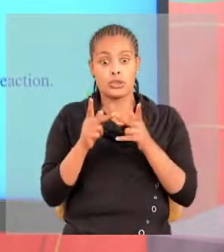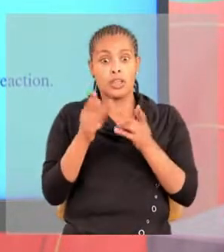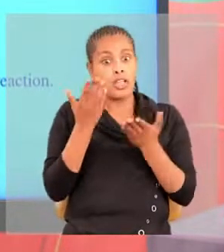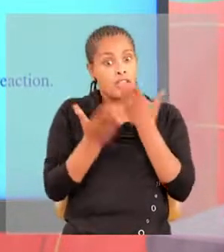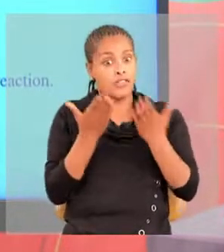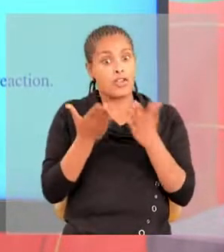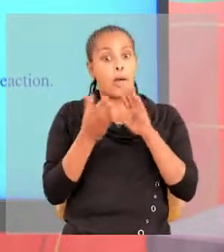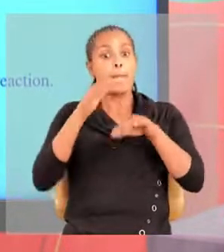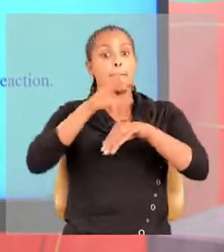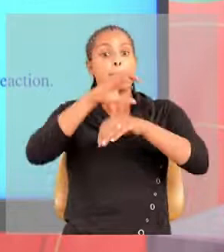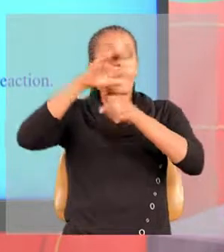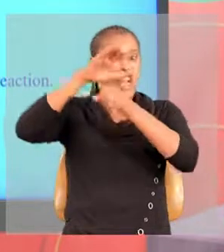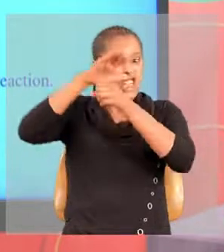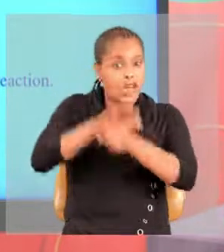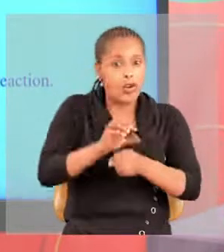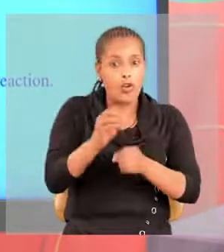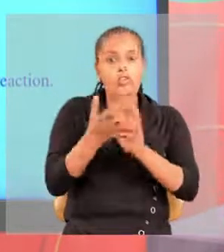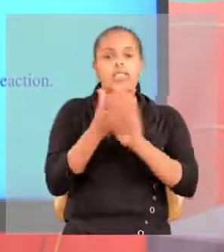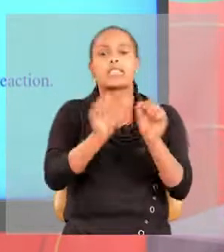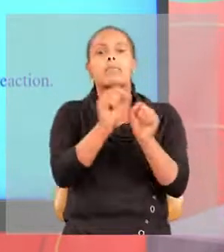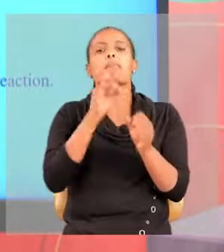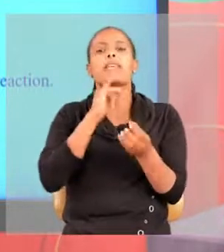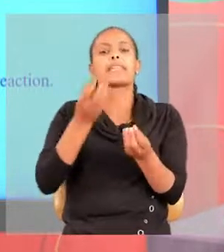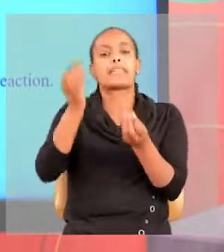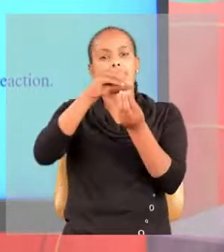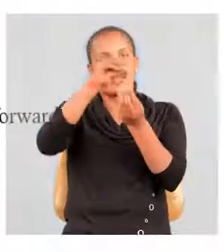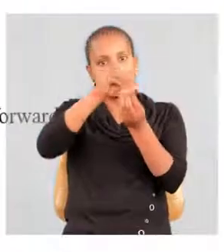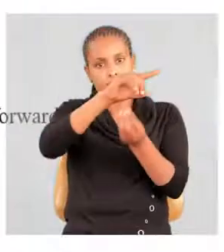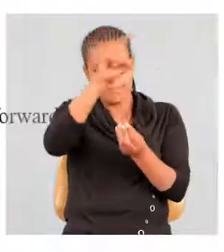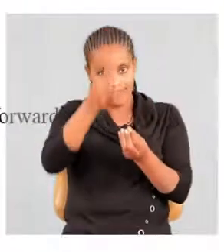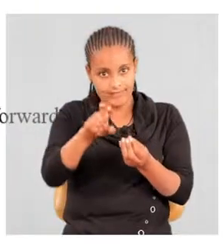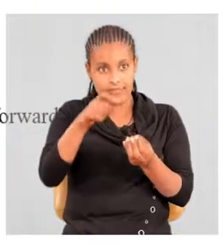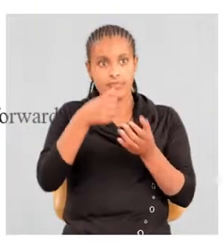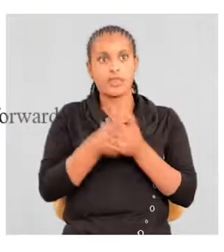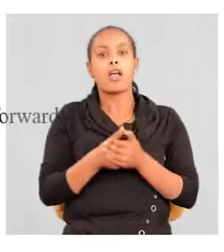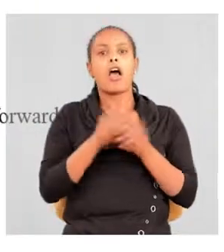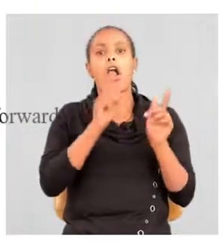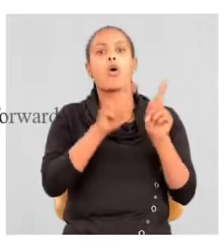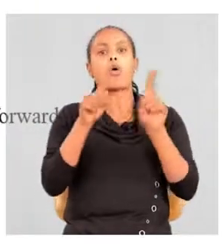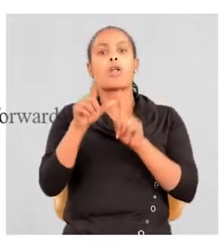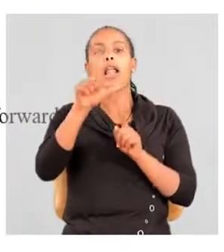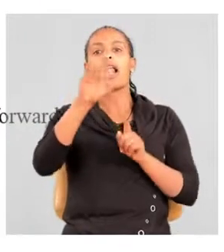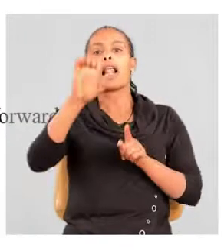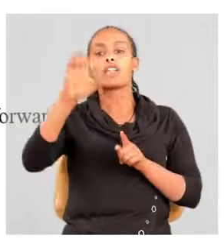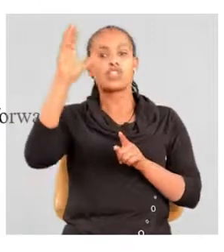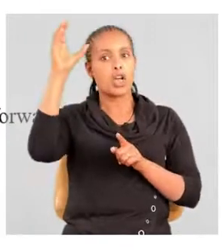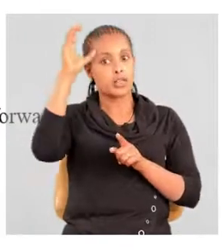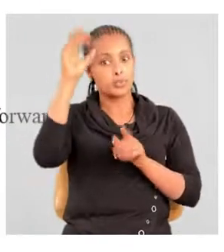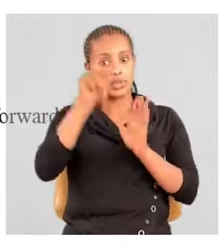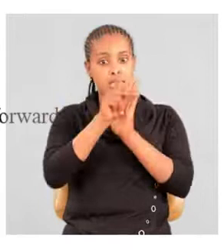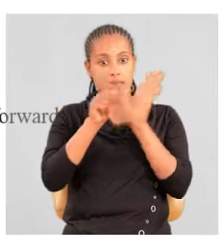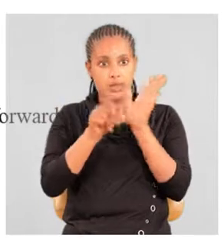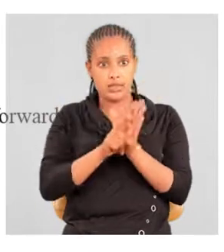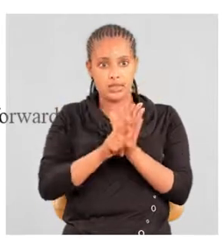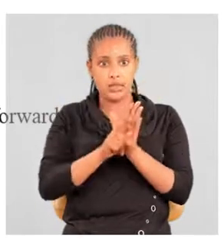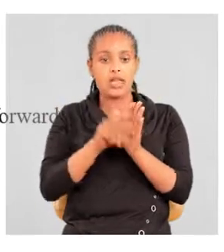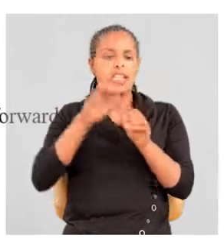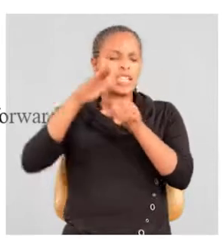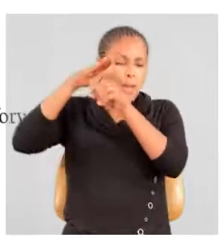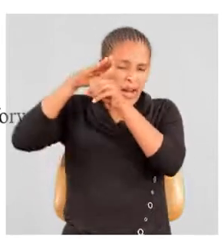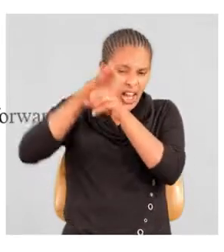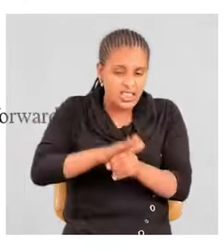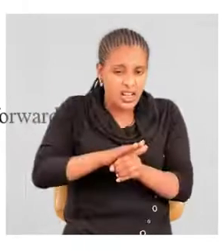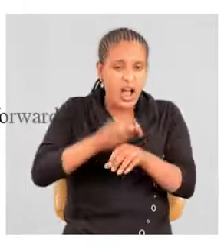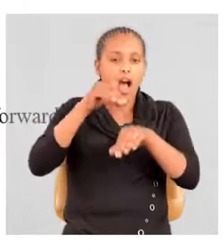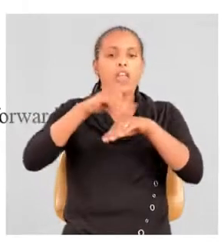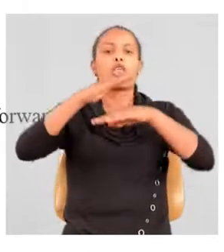if pressure of the system is increased? According to Le Chatelier's principle, if the pressure